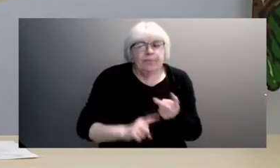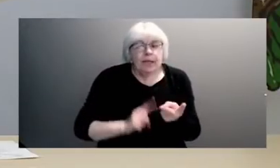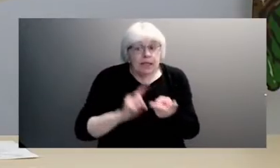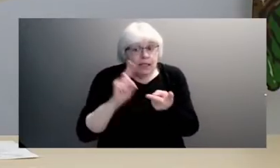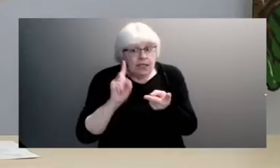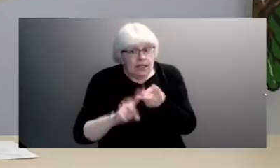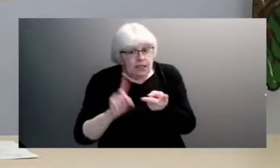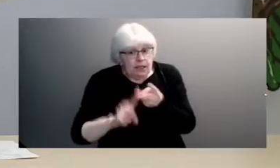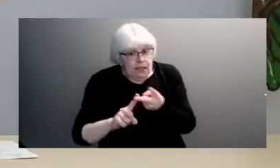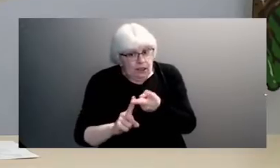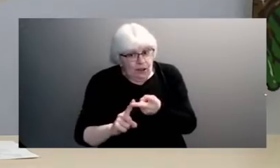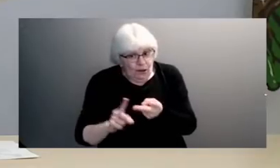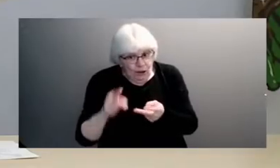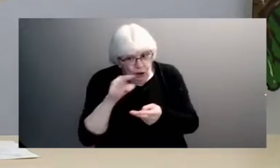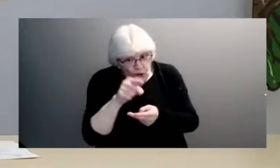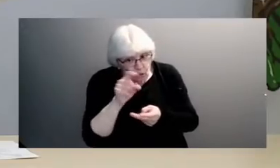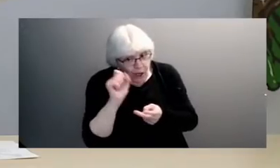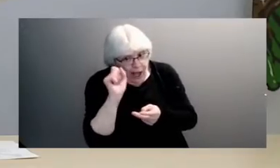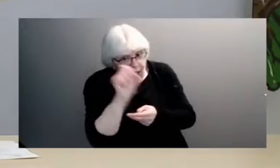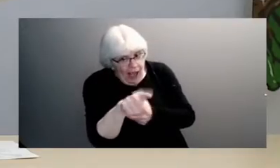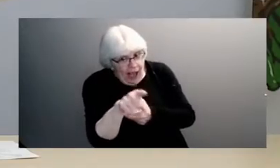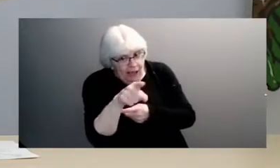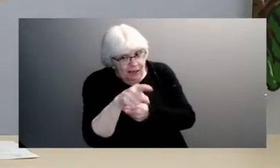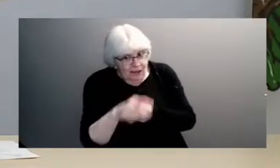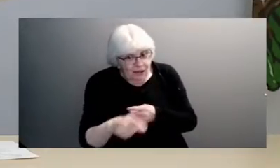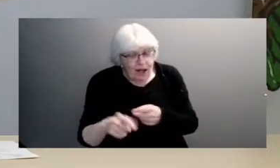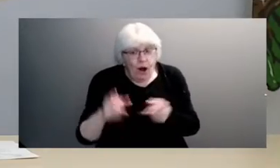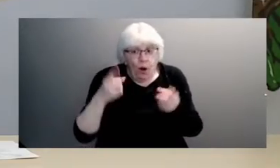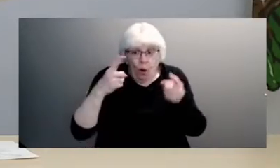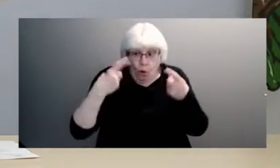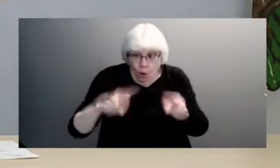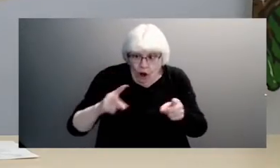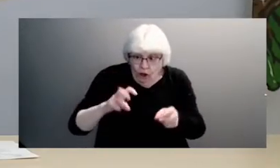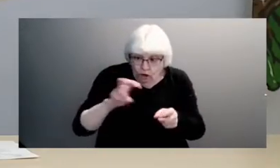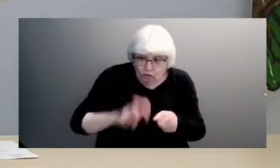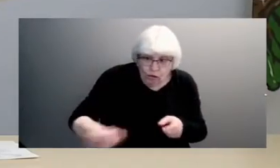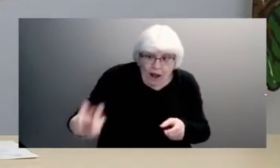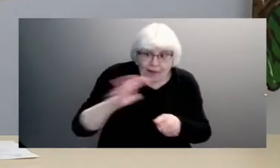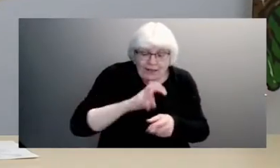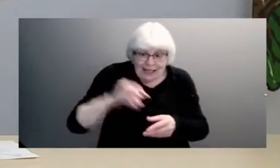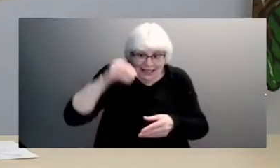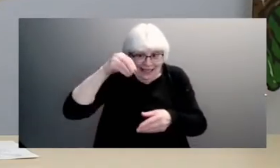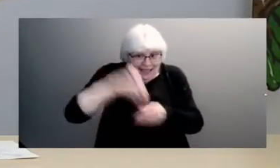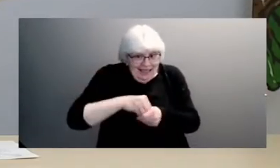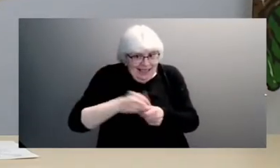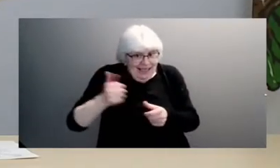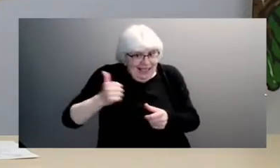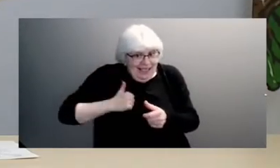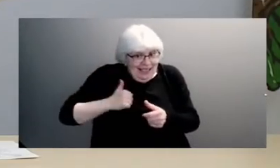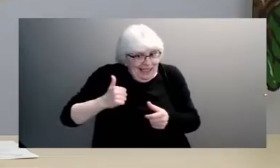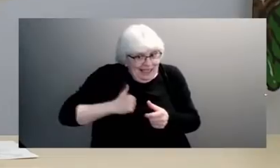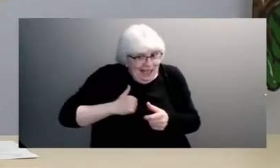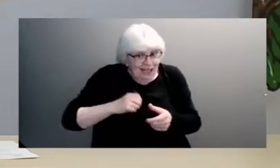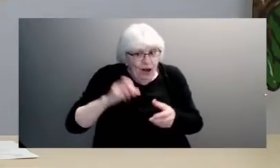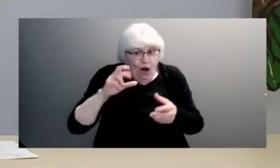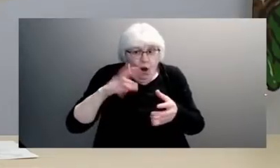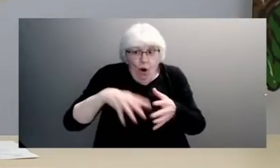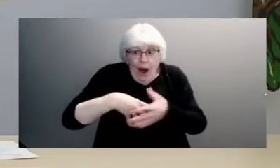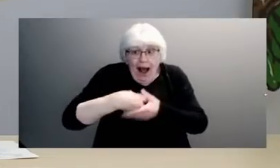people traveling outside of the province but within Canada, or is that a requirement at this point? It's a strong recommendation,